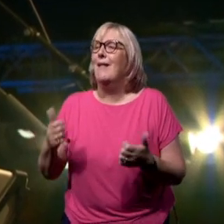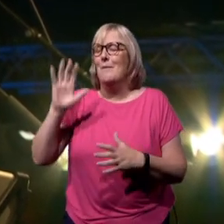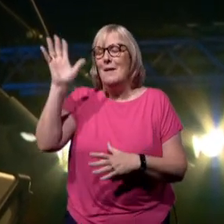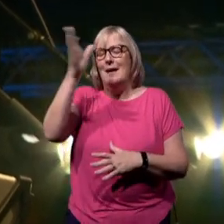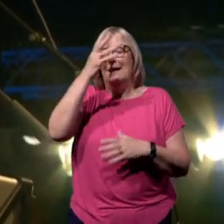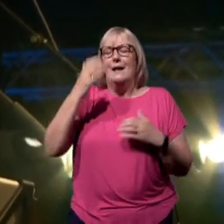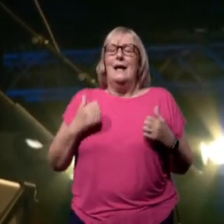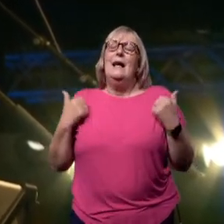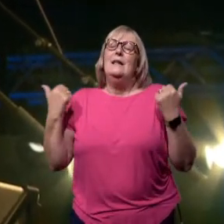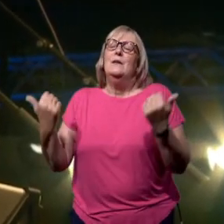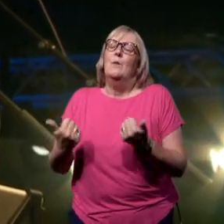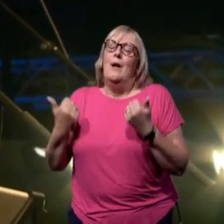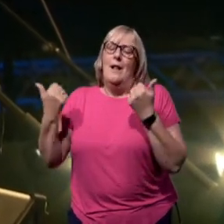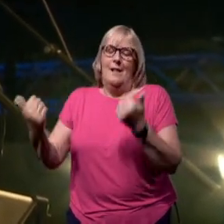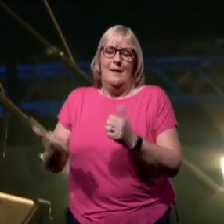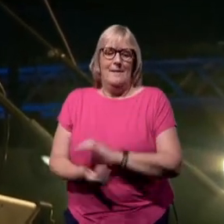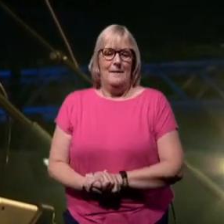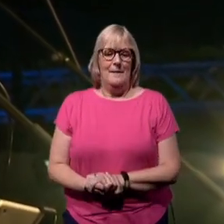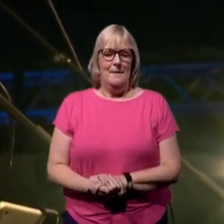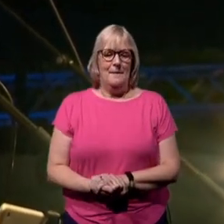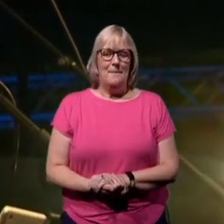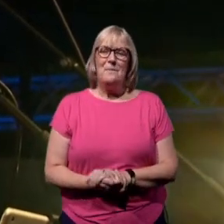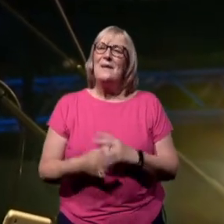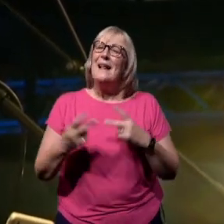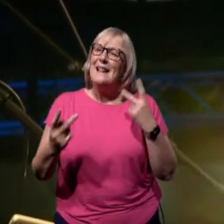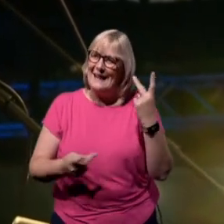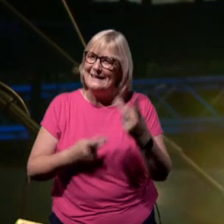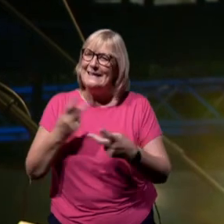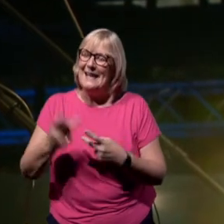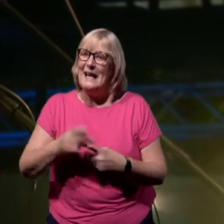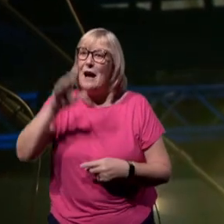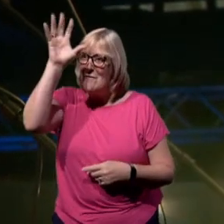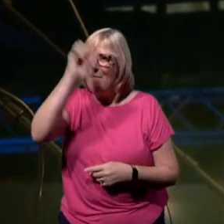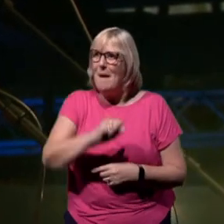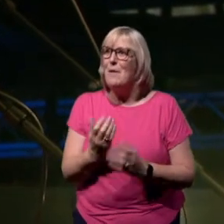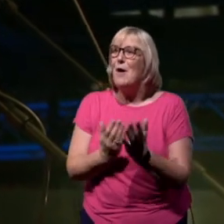soul." And let's sing this and let's know that in Christ we have